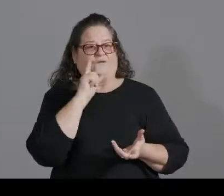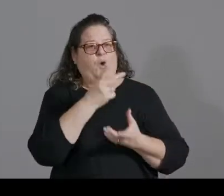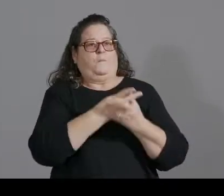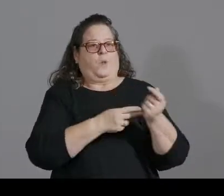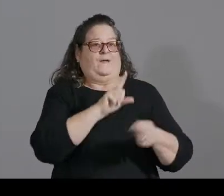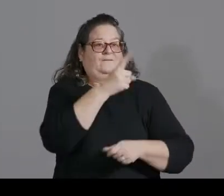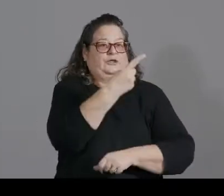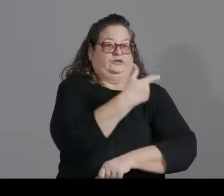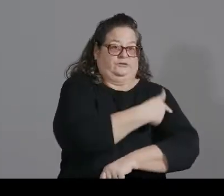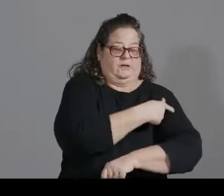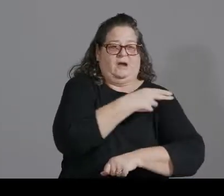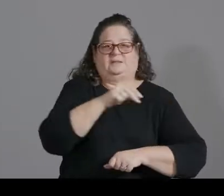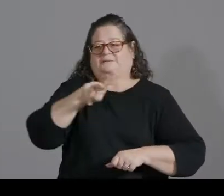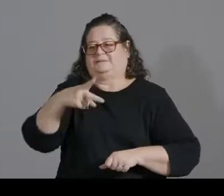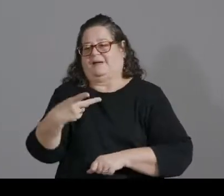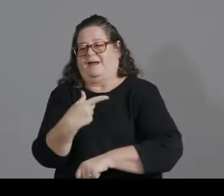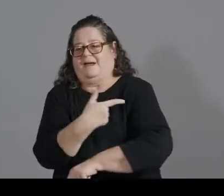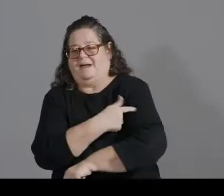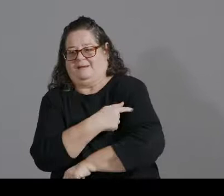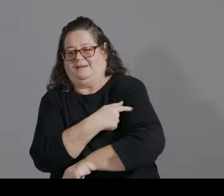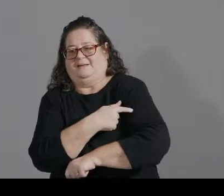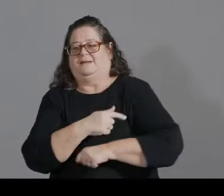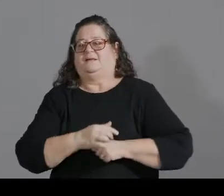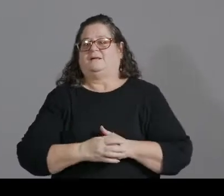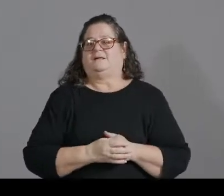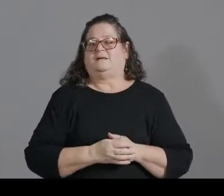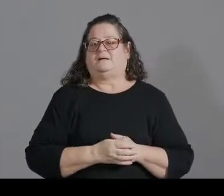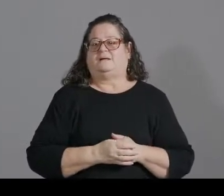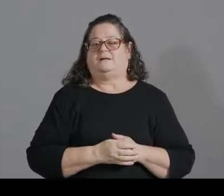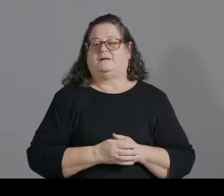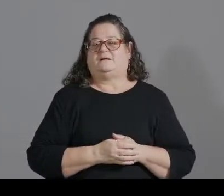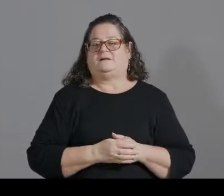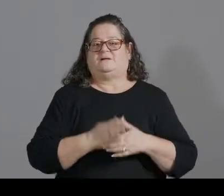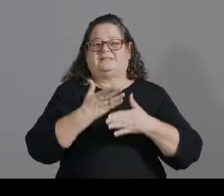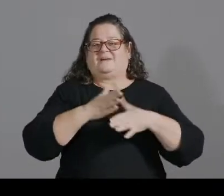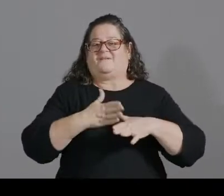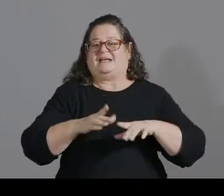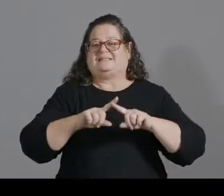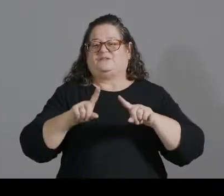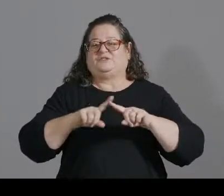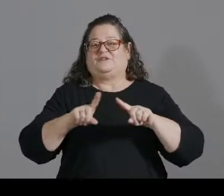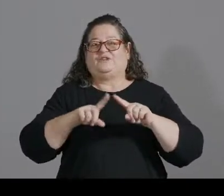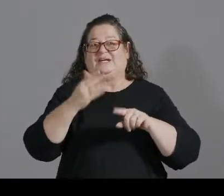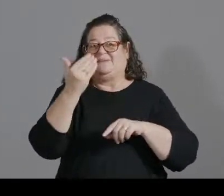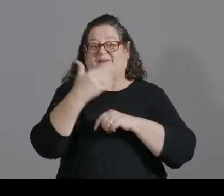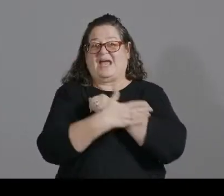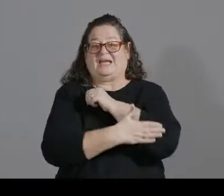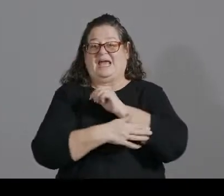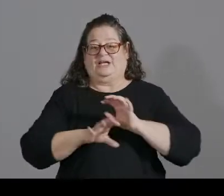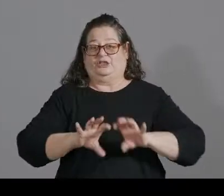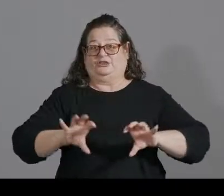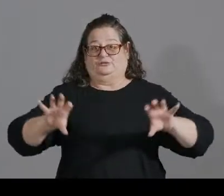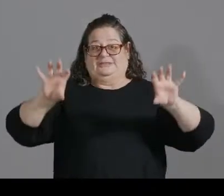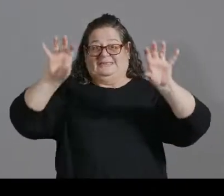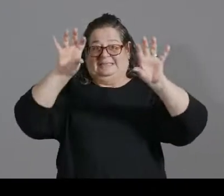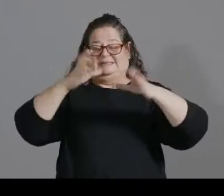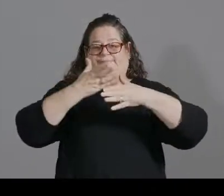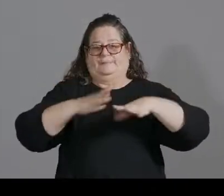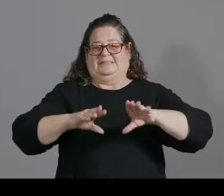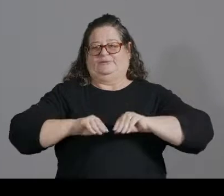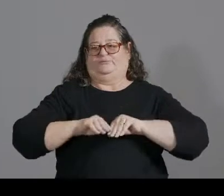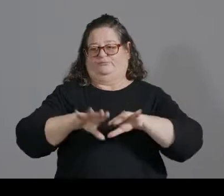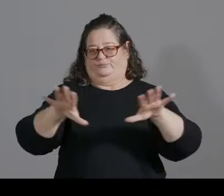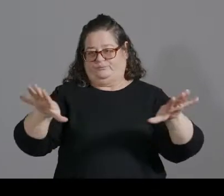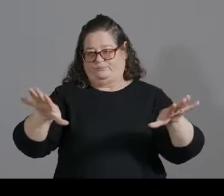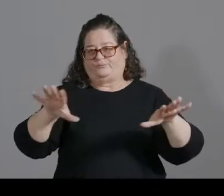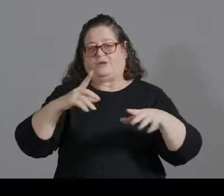the 15 counties and 4 tribal local allocators, the state, and then the CDC Long-Term Care